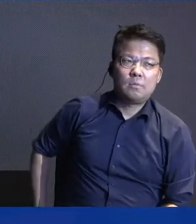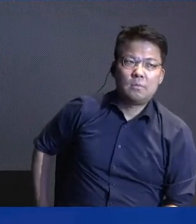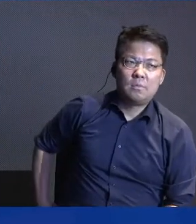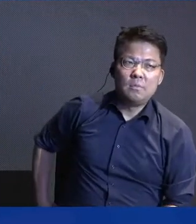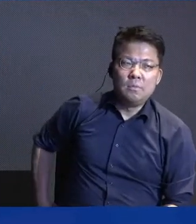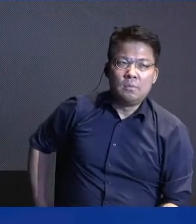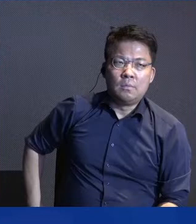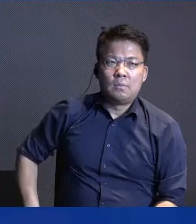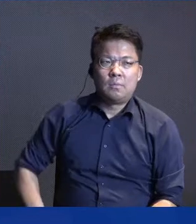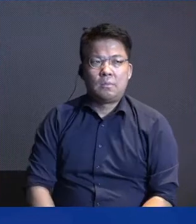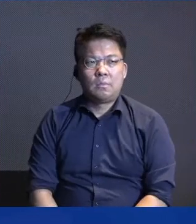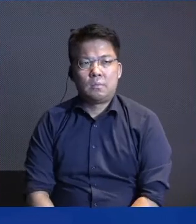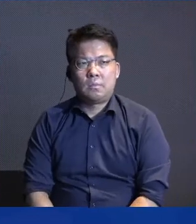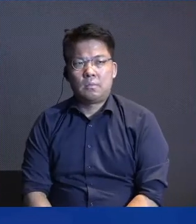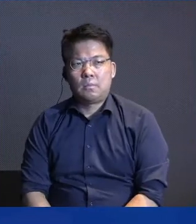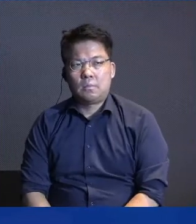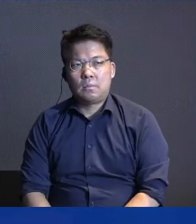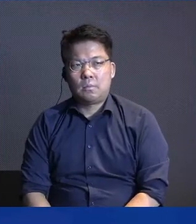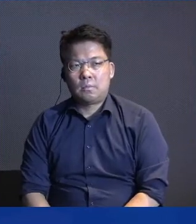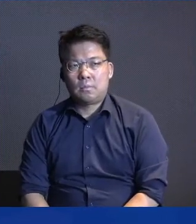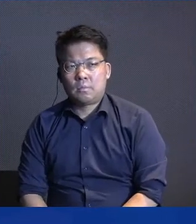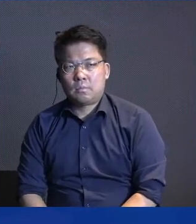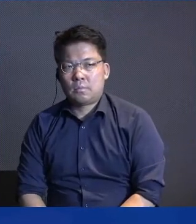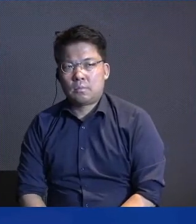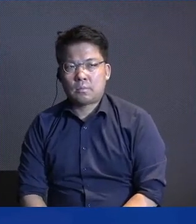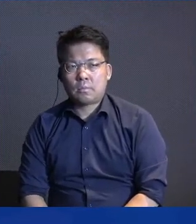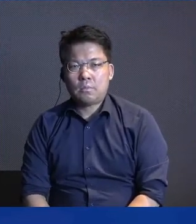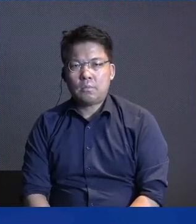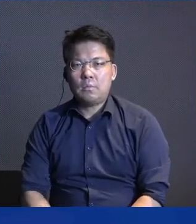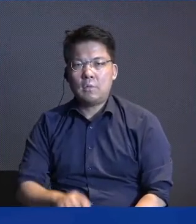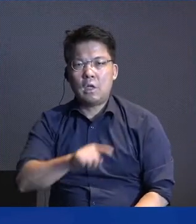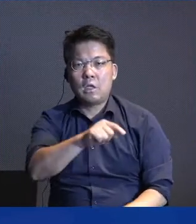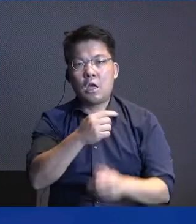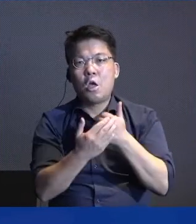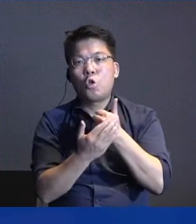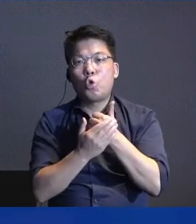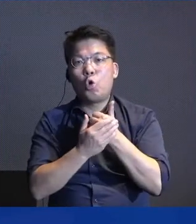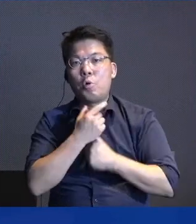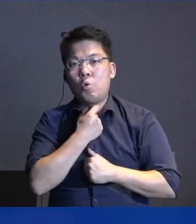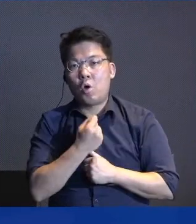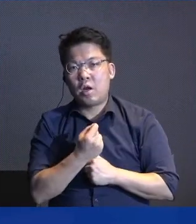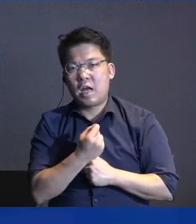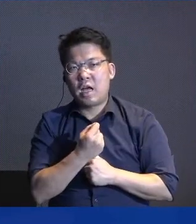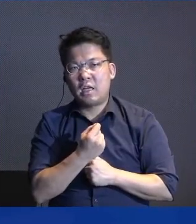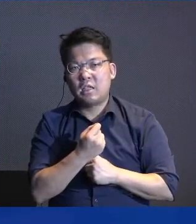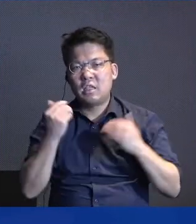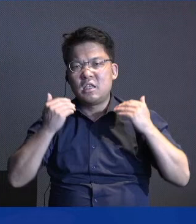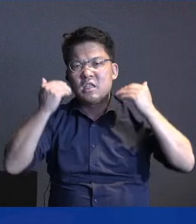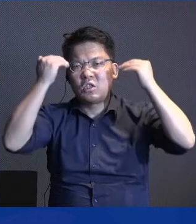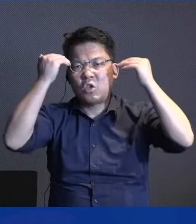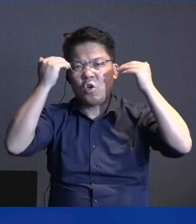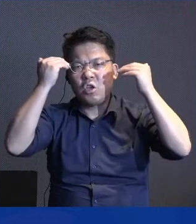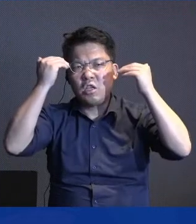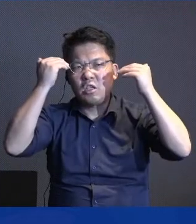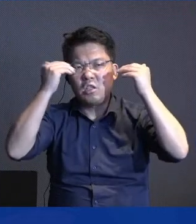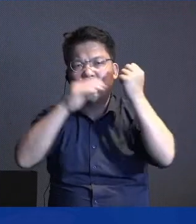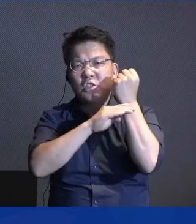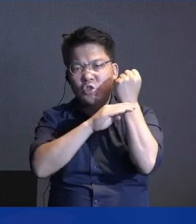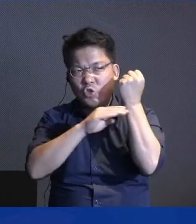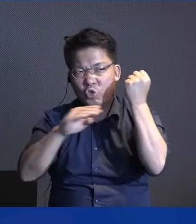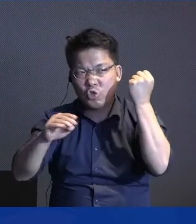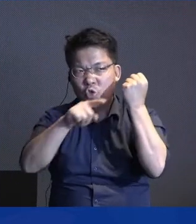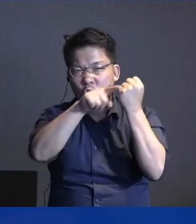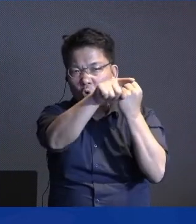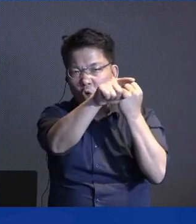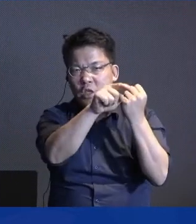And over the gender difference, highest prevalence of suicidal ideation was found both in married couple